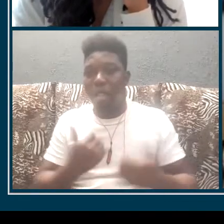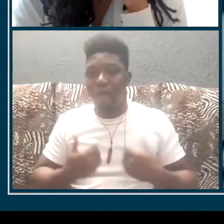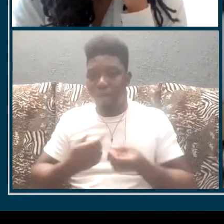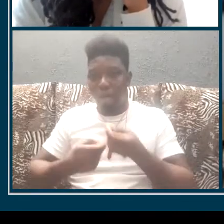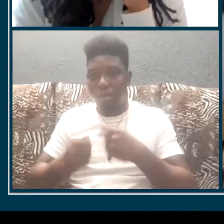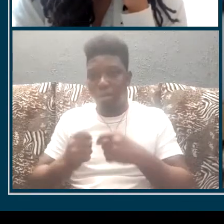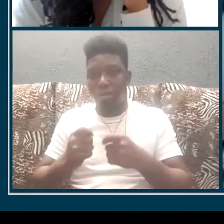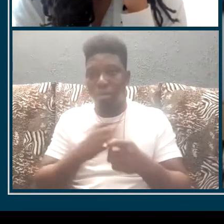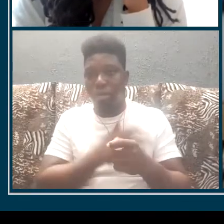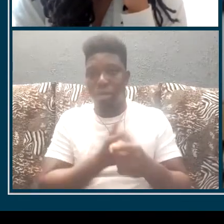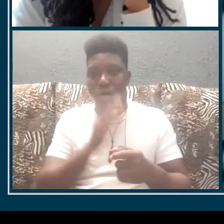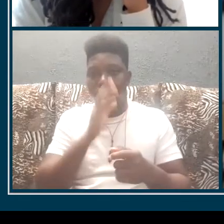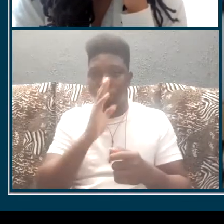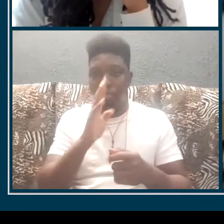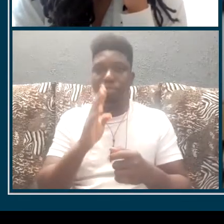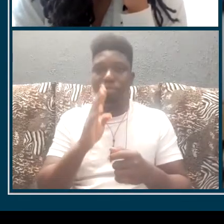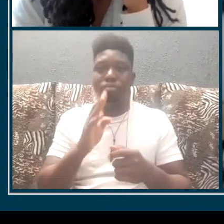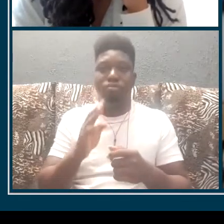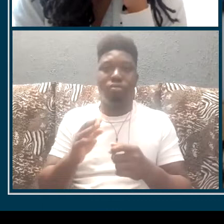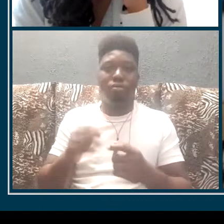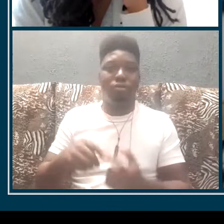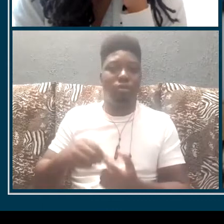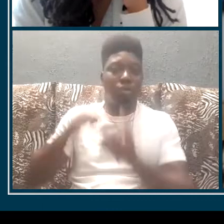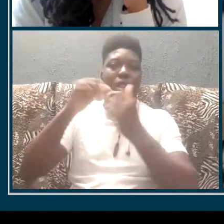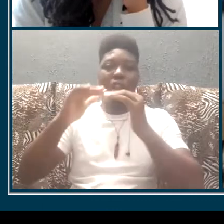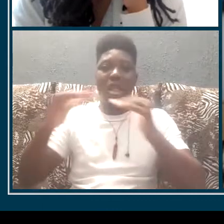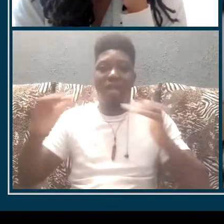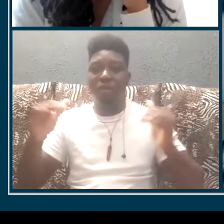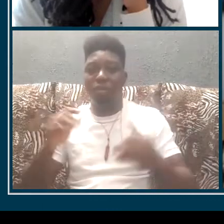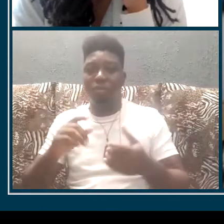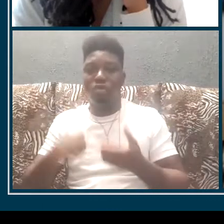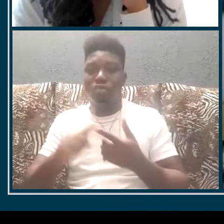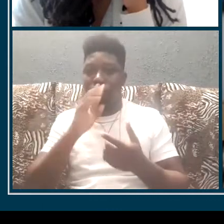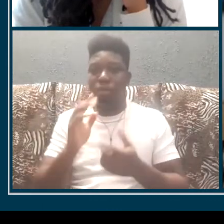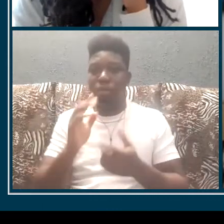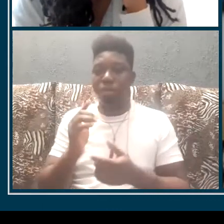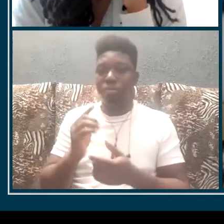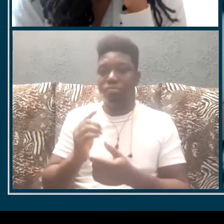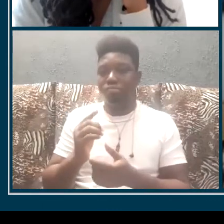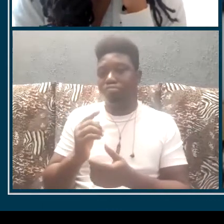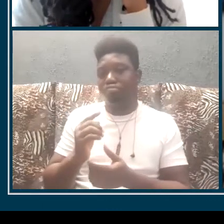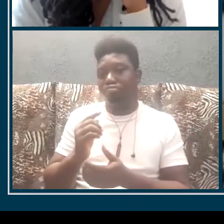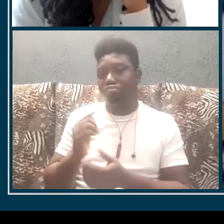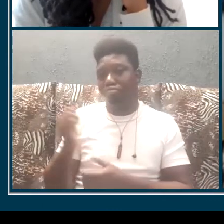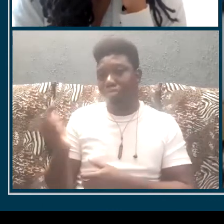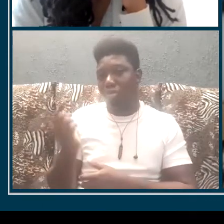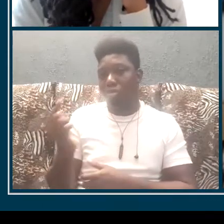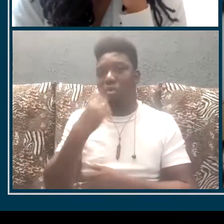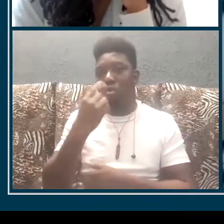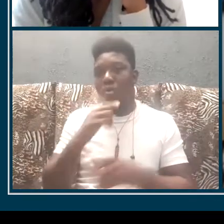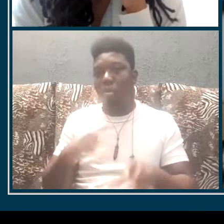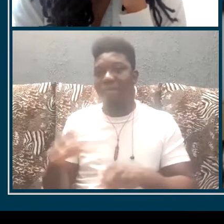exceptional level to now being somebody who performs at a less capable level than most people. Those are